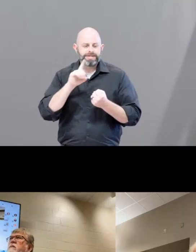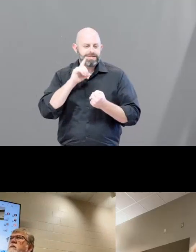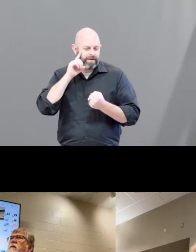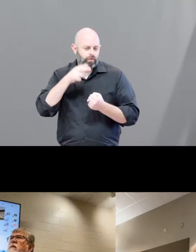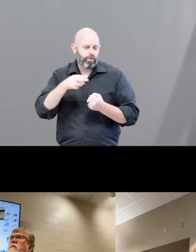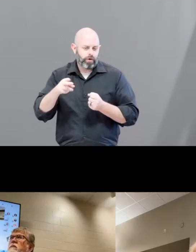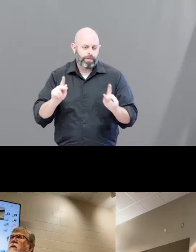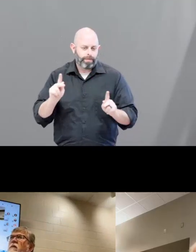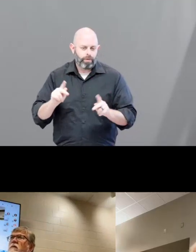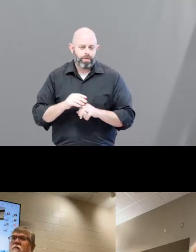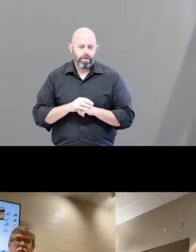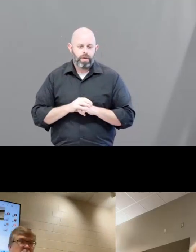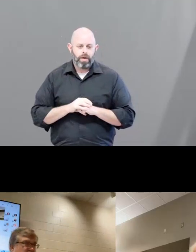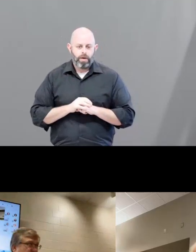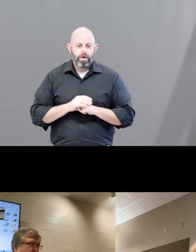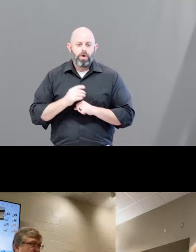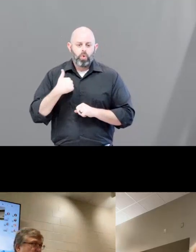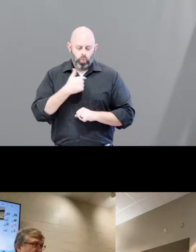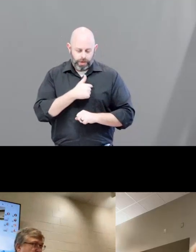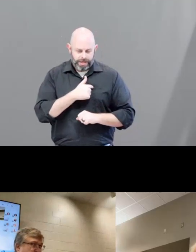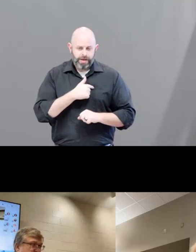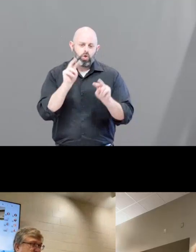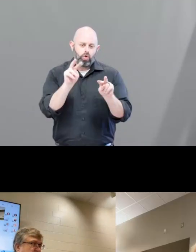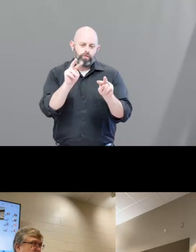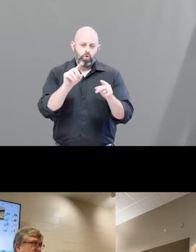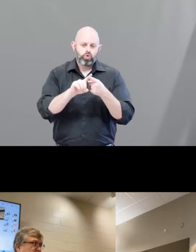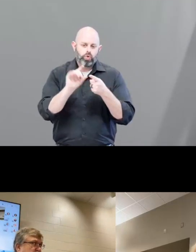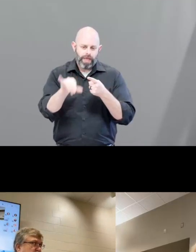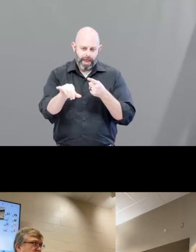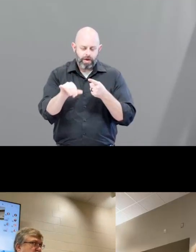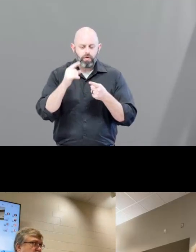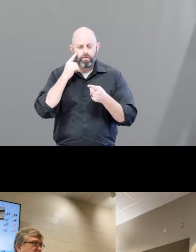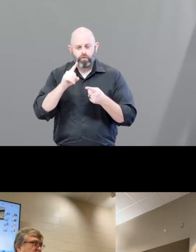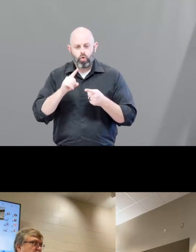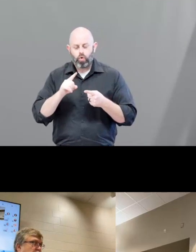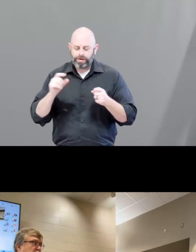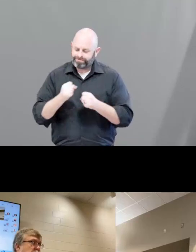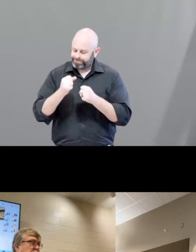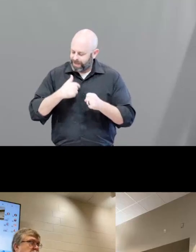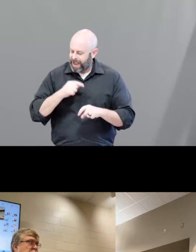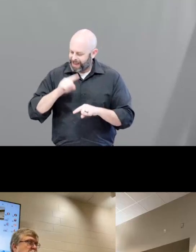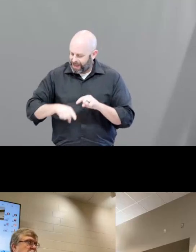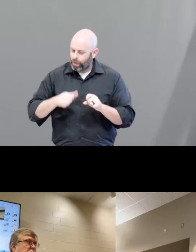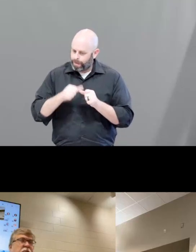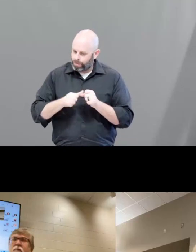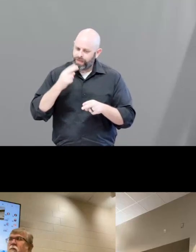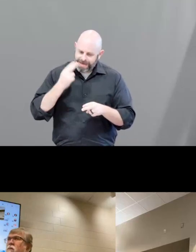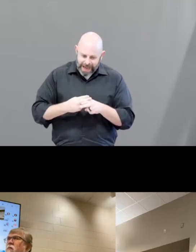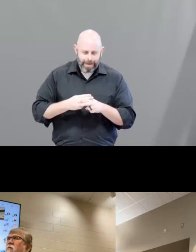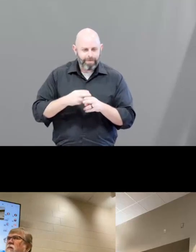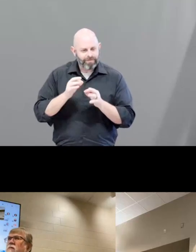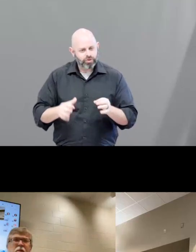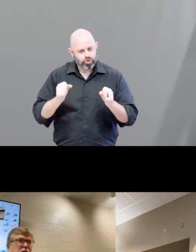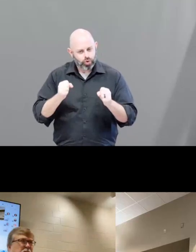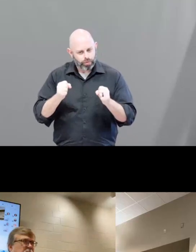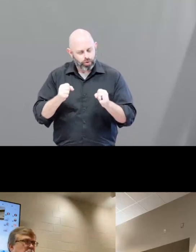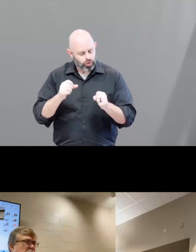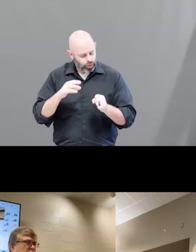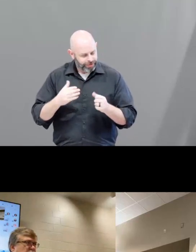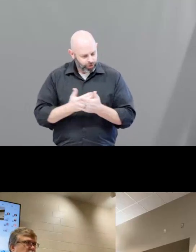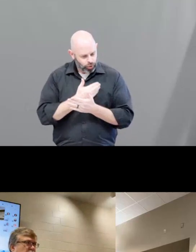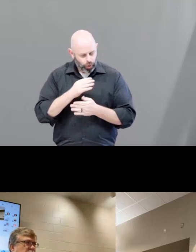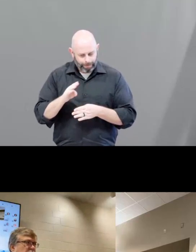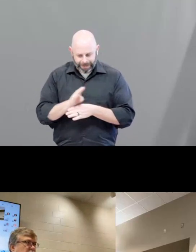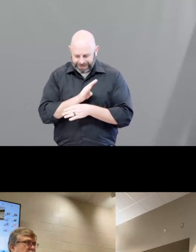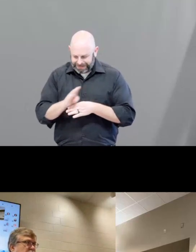DHH folks. And so we are looking forward to that. And for the life of me, I cannot remember the name of his new